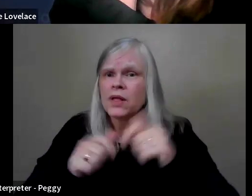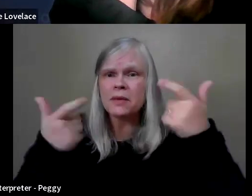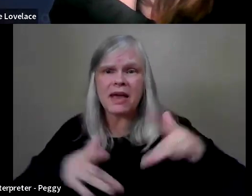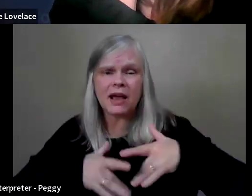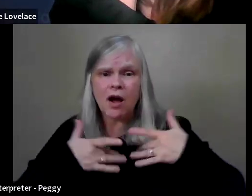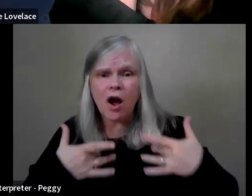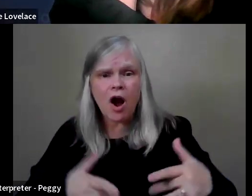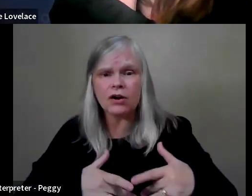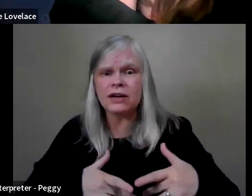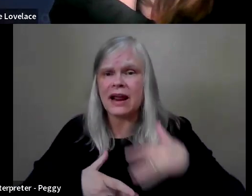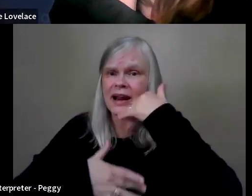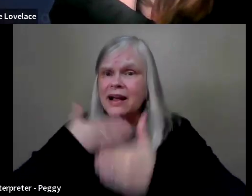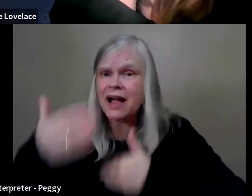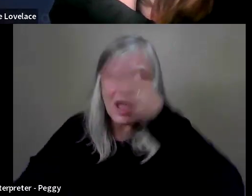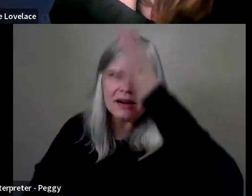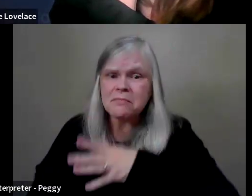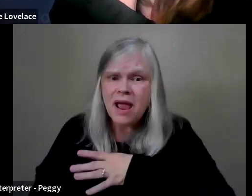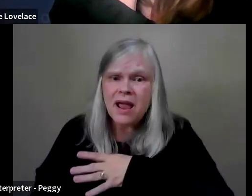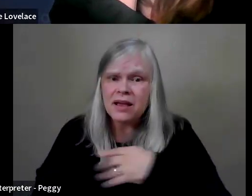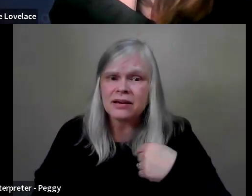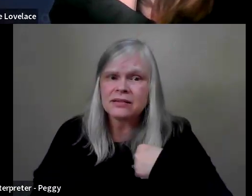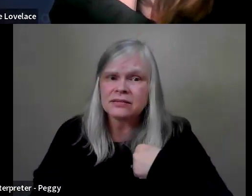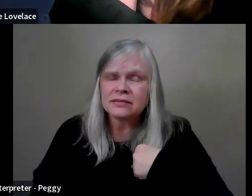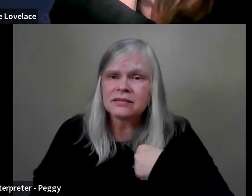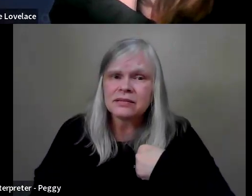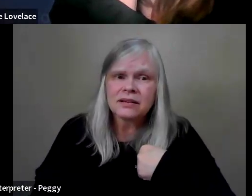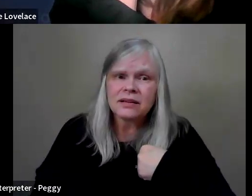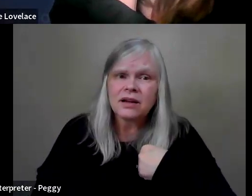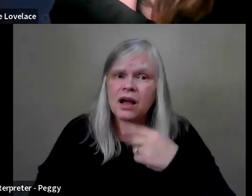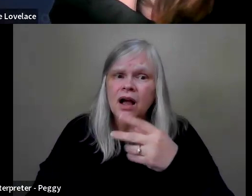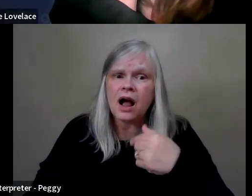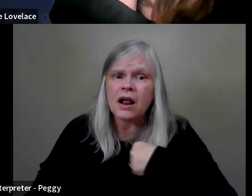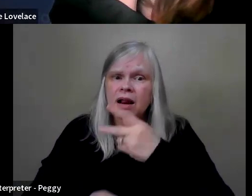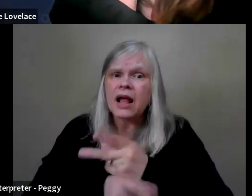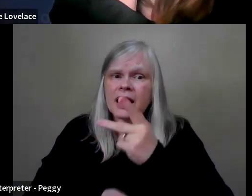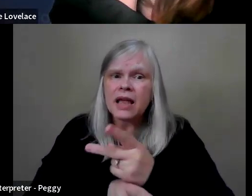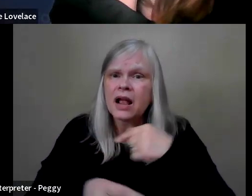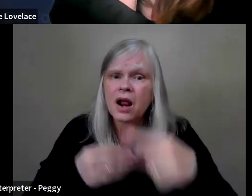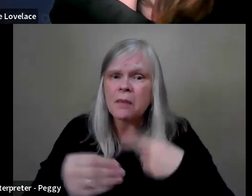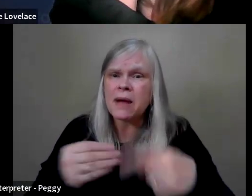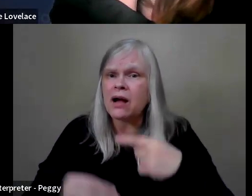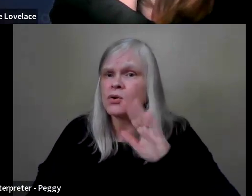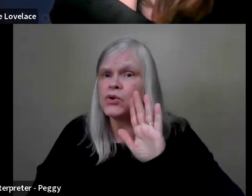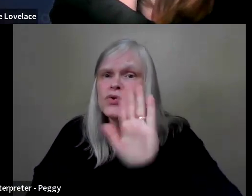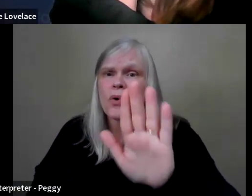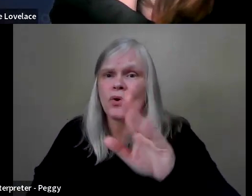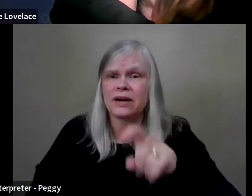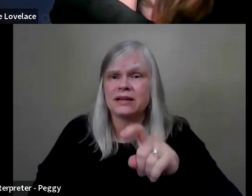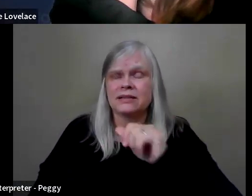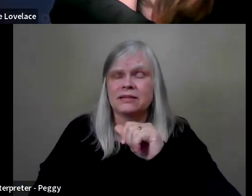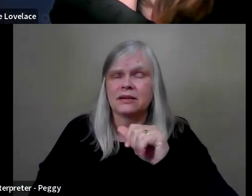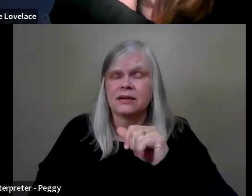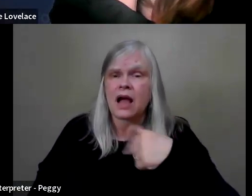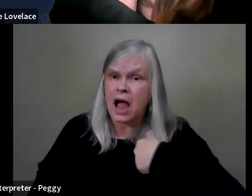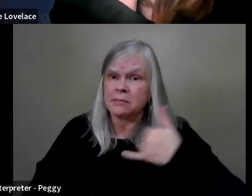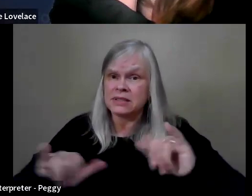kind man, who cares more about your needs than my own needs. I'm still him. I